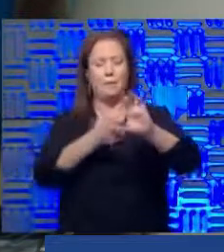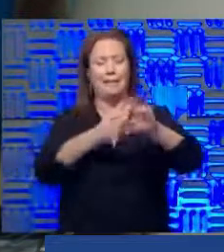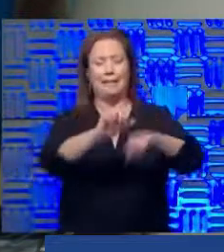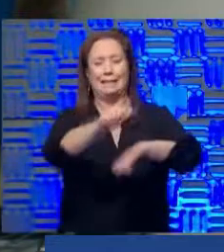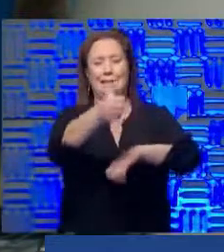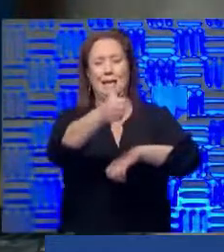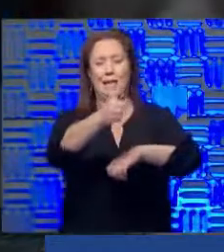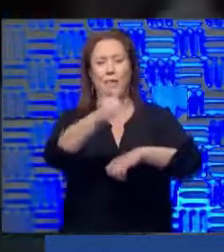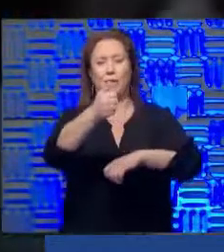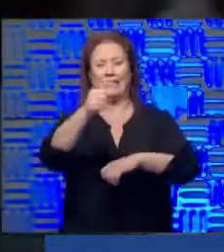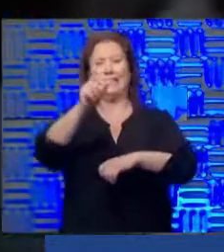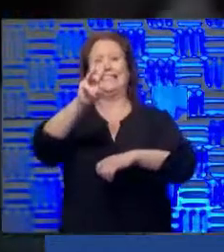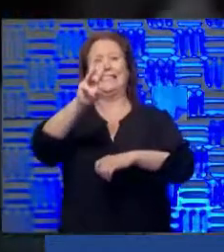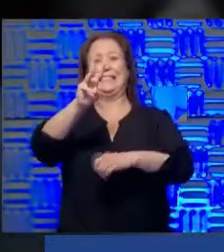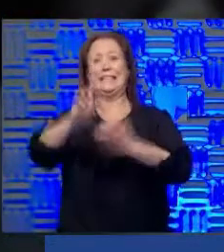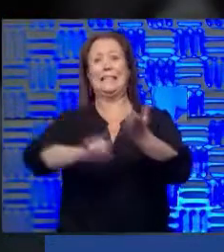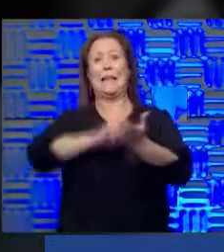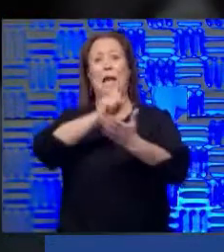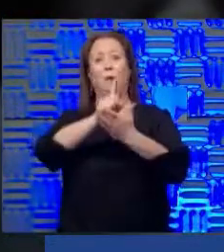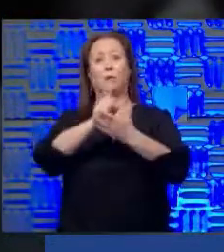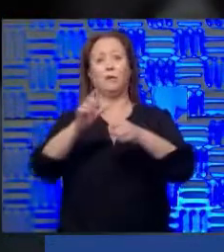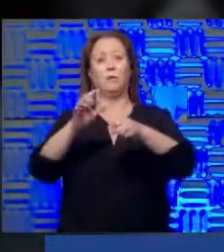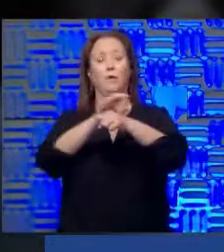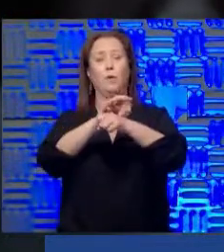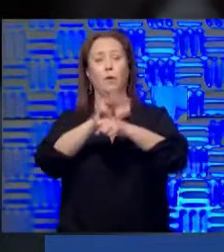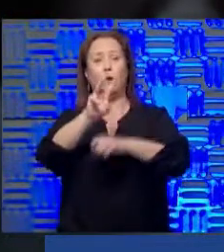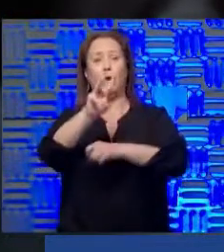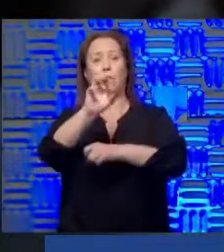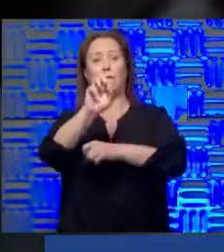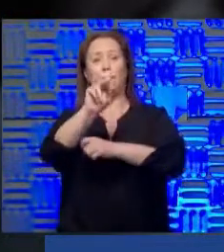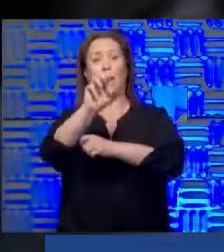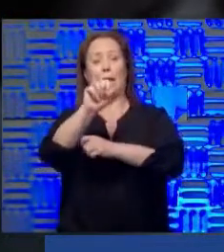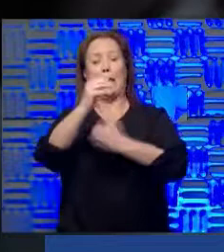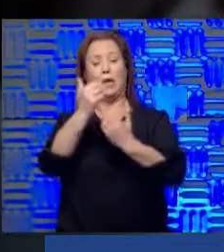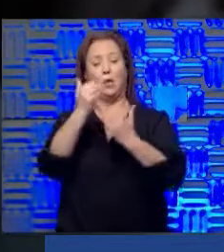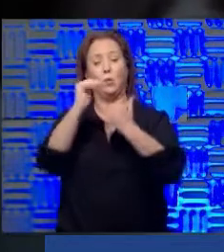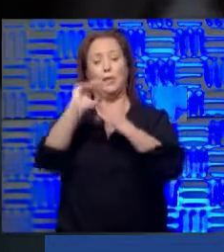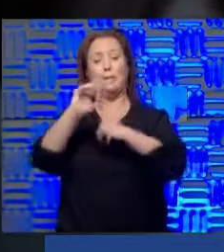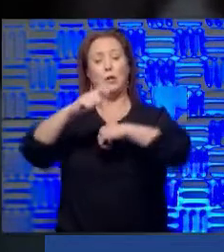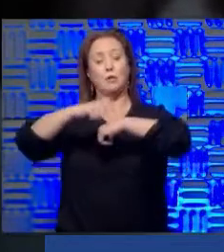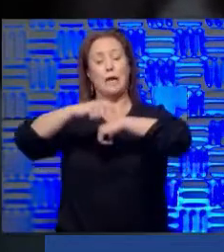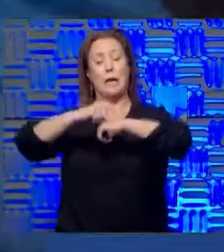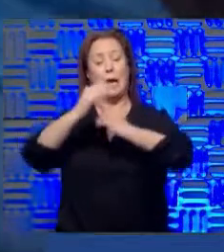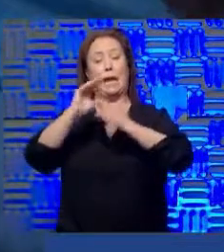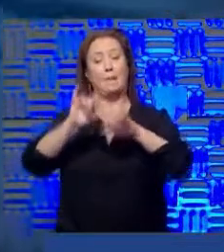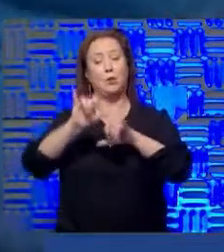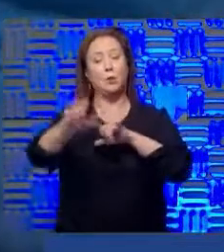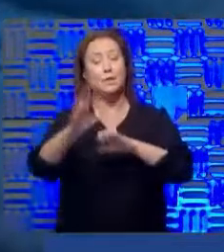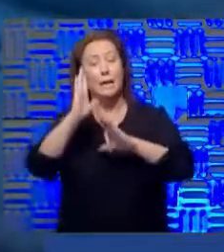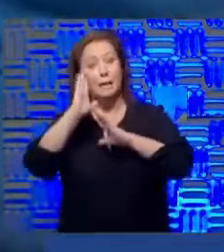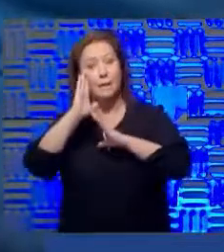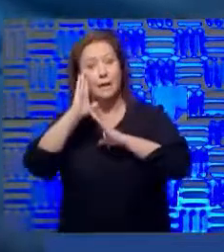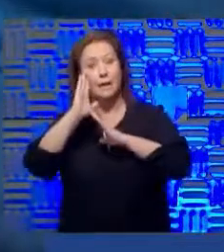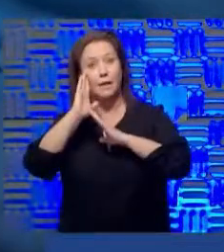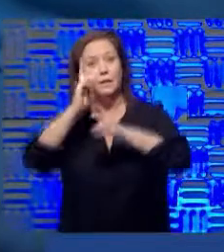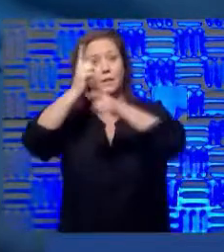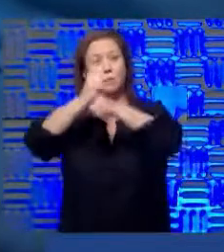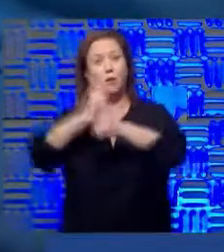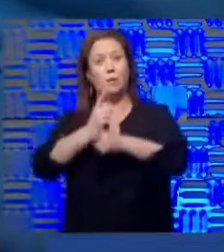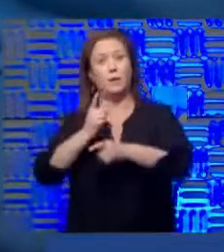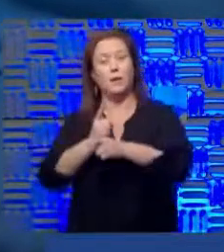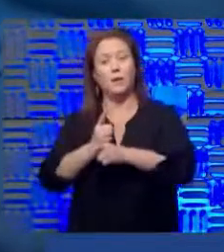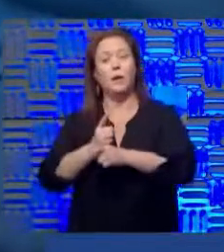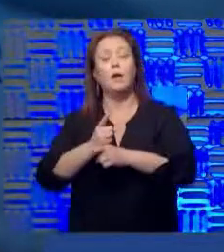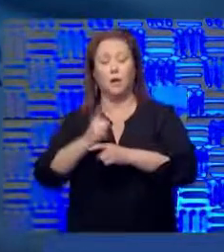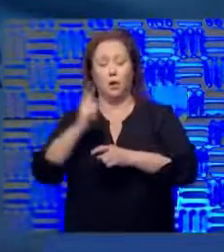full 16-hour day of wakefulness, and then you limit the amount of time you're in bed to what is appropriate, you'll go back to